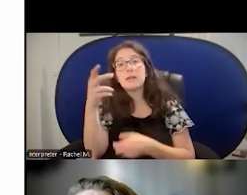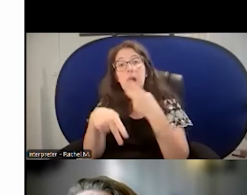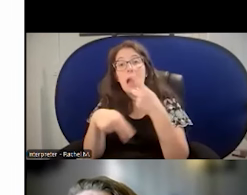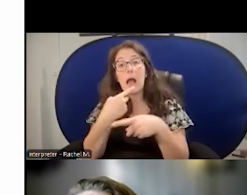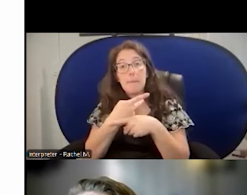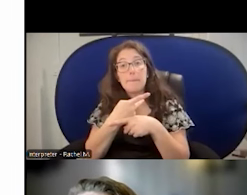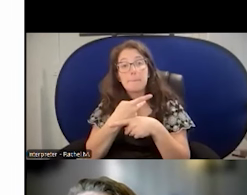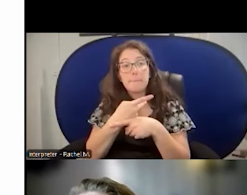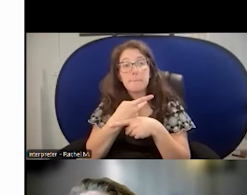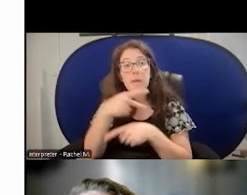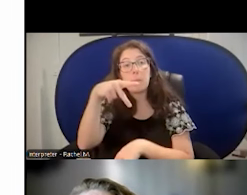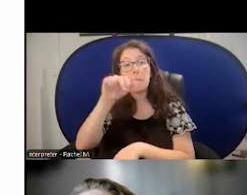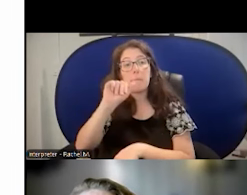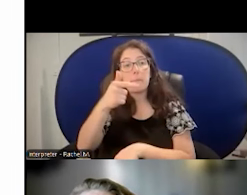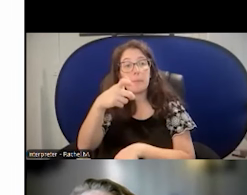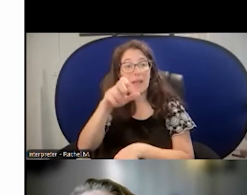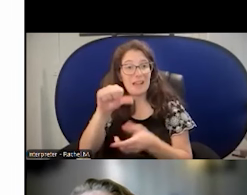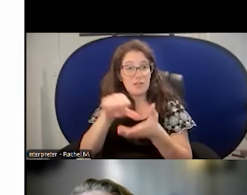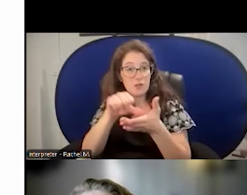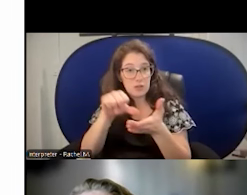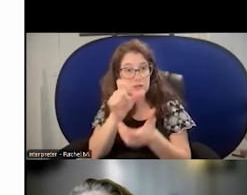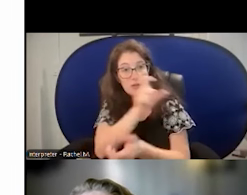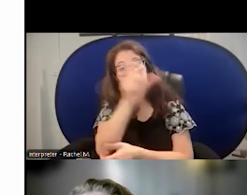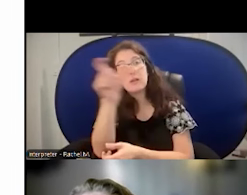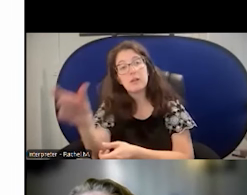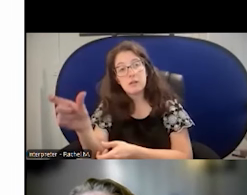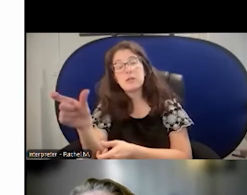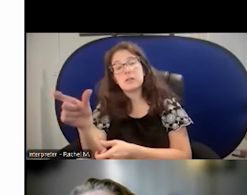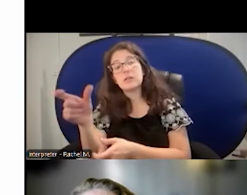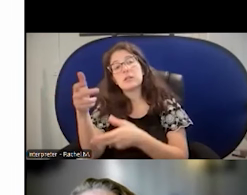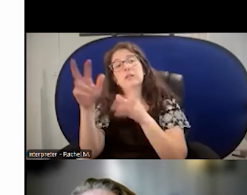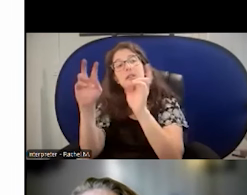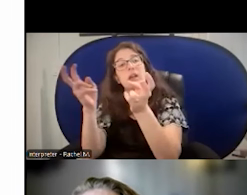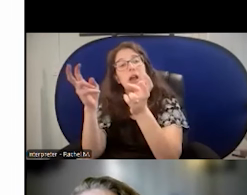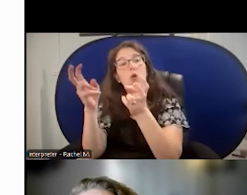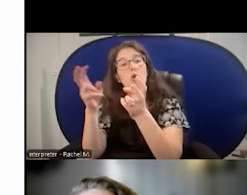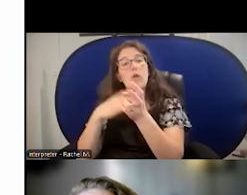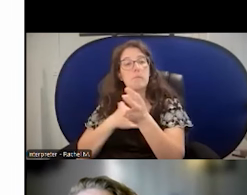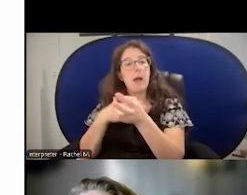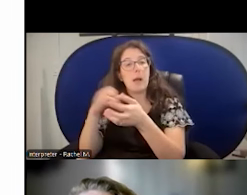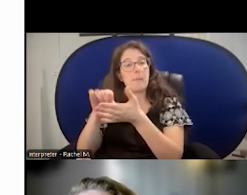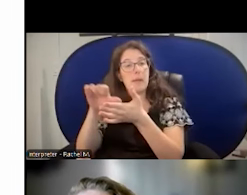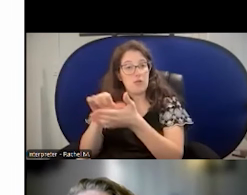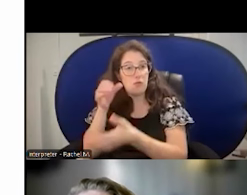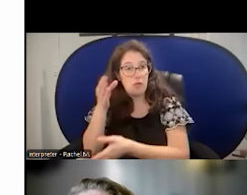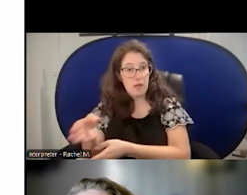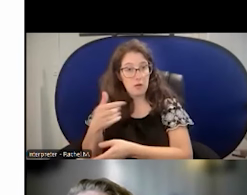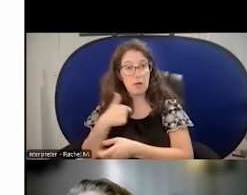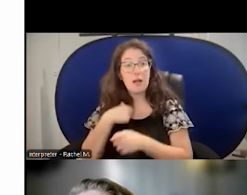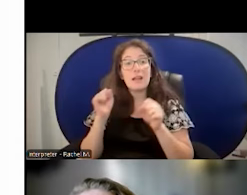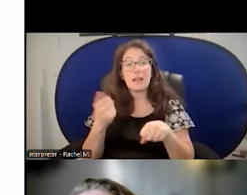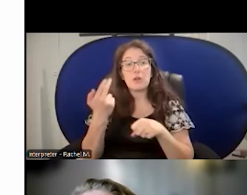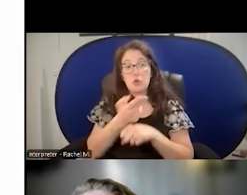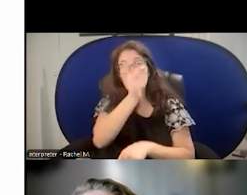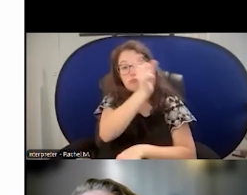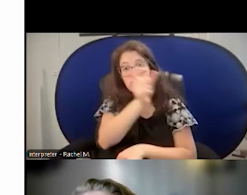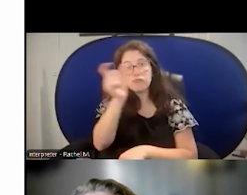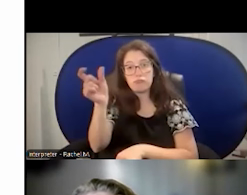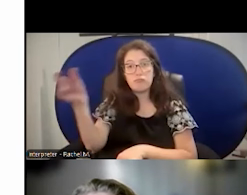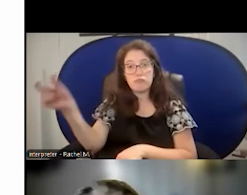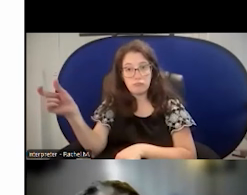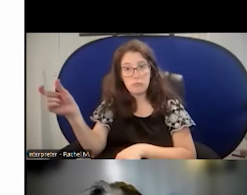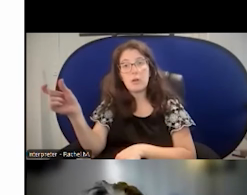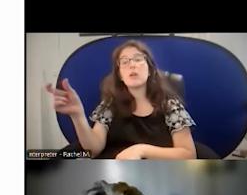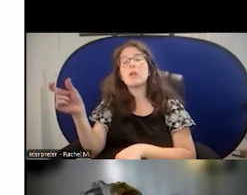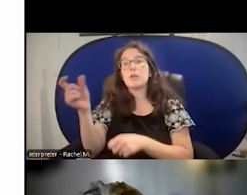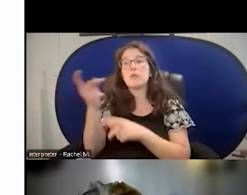I'm looking at pages, and this is the title of my page. And so I can go use those breadcrumbs to work my way back through